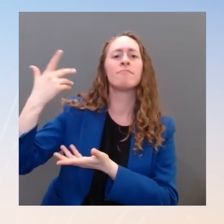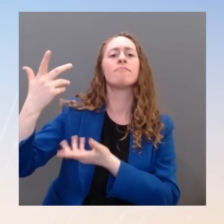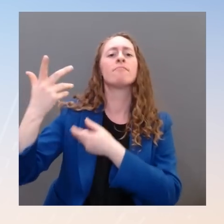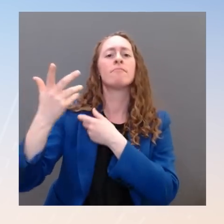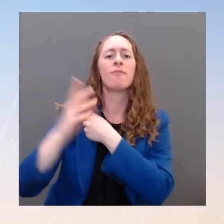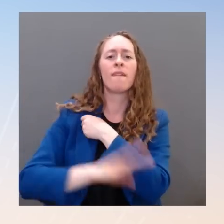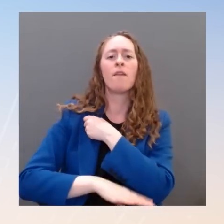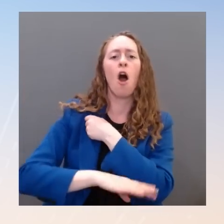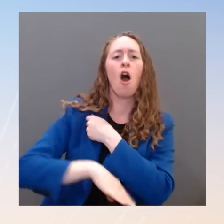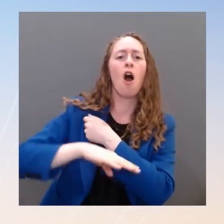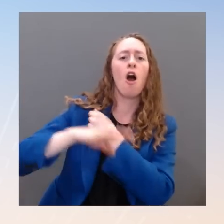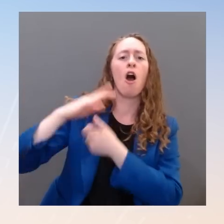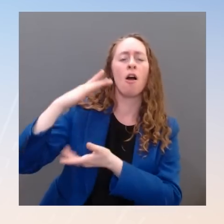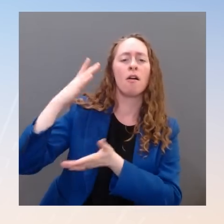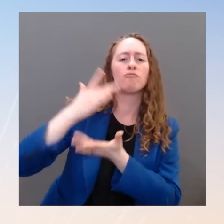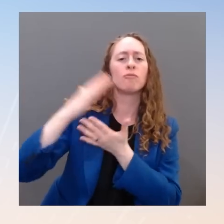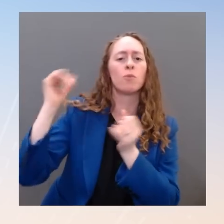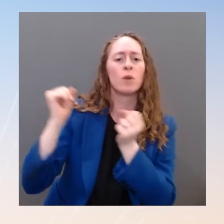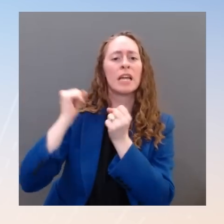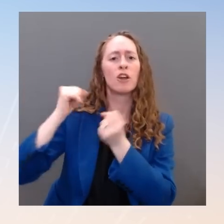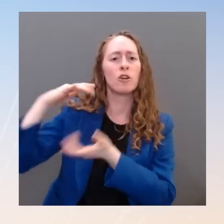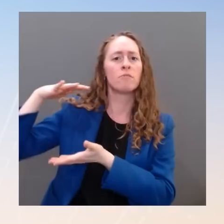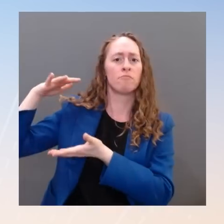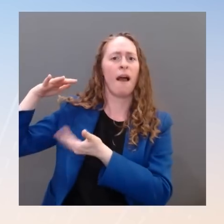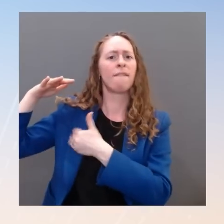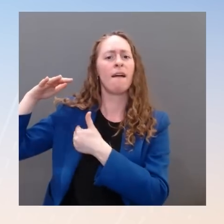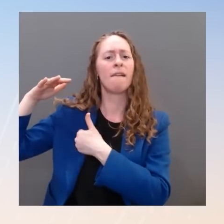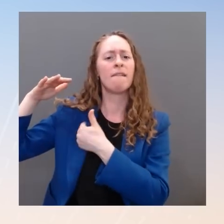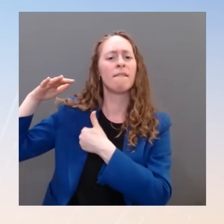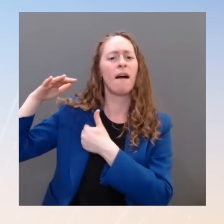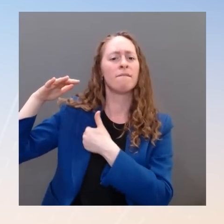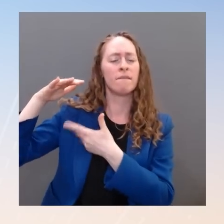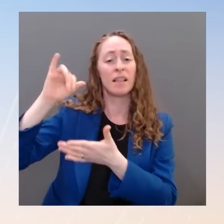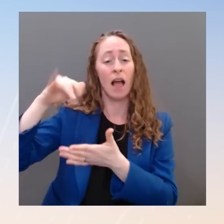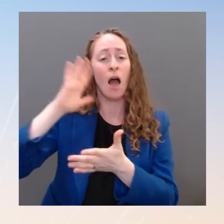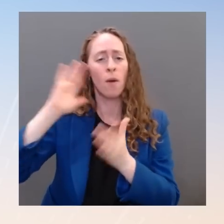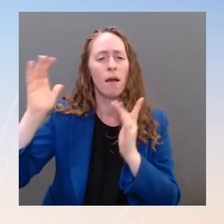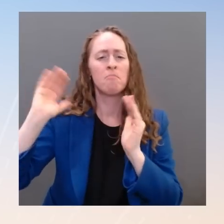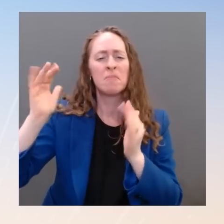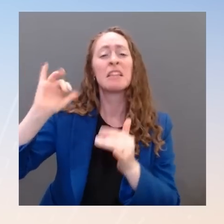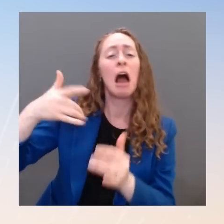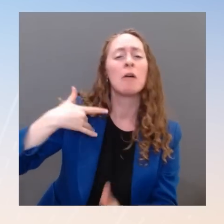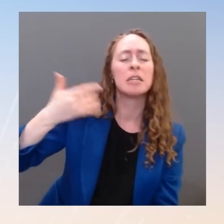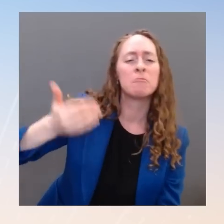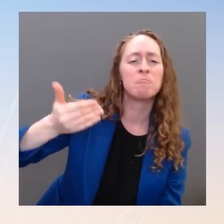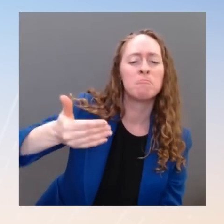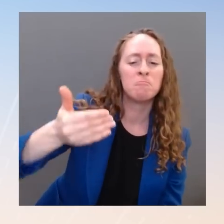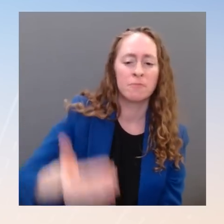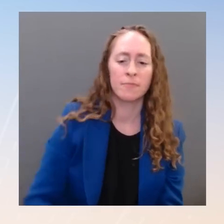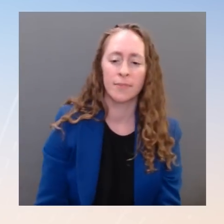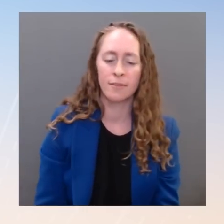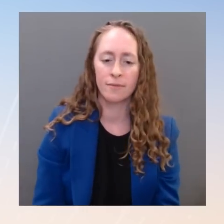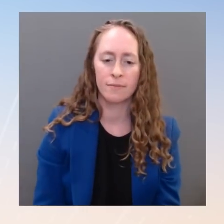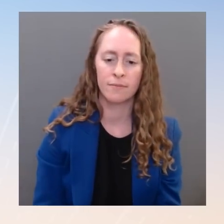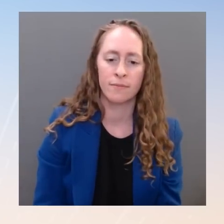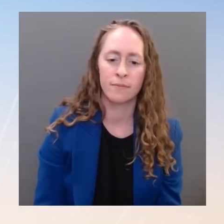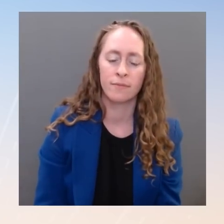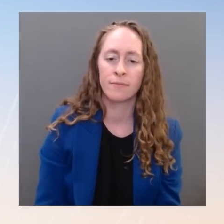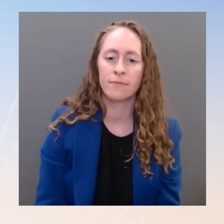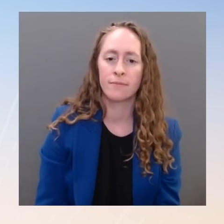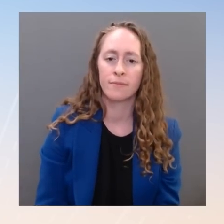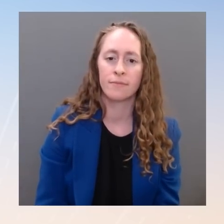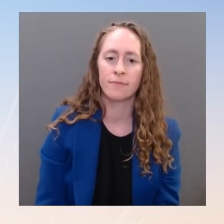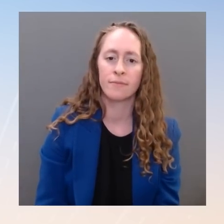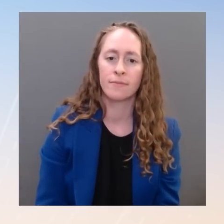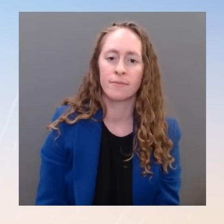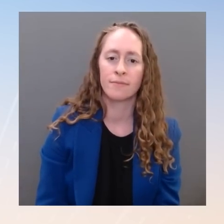growth from quarter to quarter. And then lastly, this happened while you came out here, so you might not have heard about it, but Senator Manchin said at a hearing that he